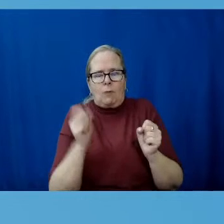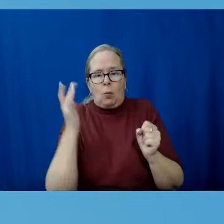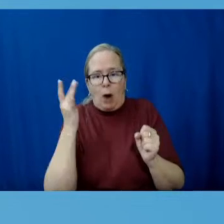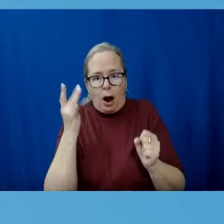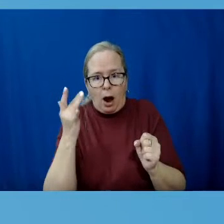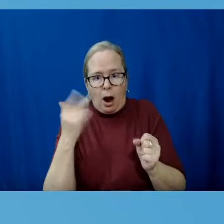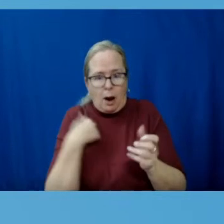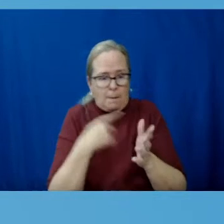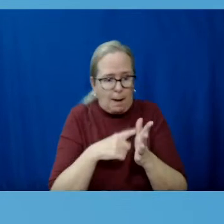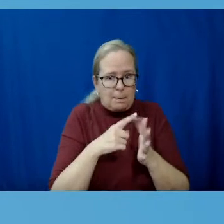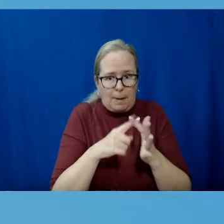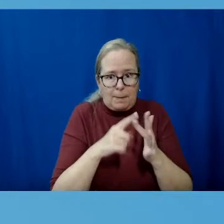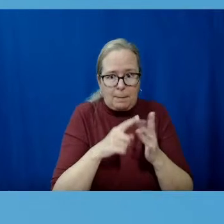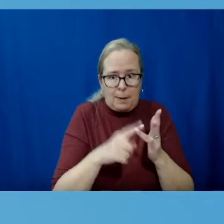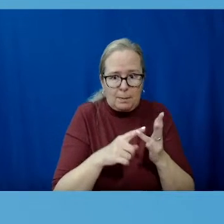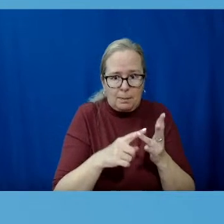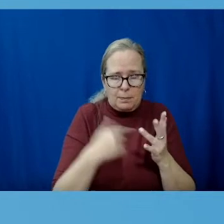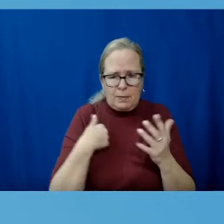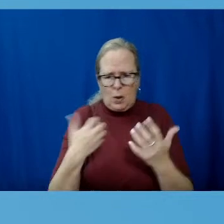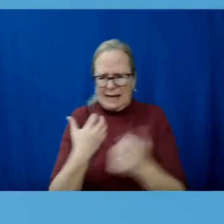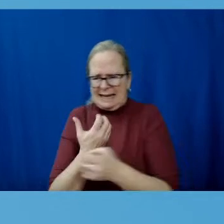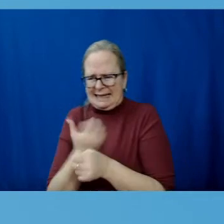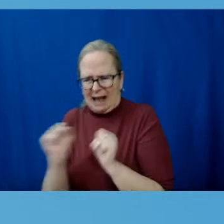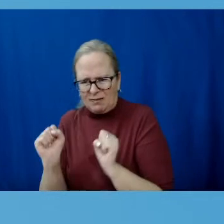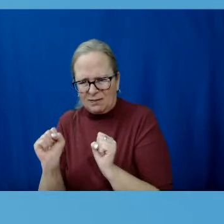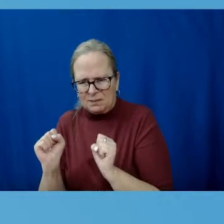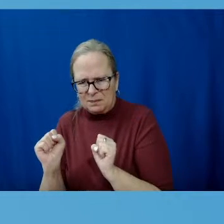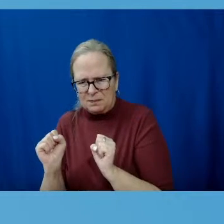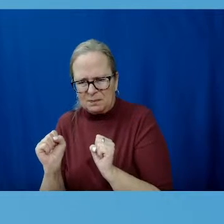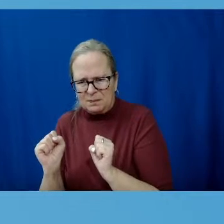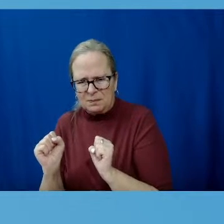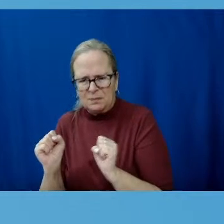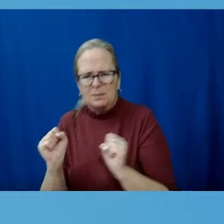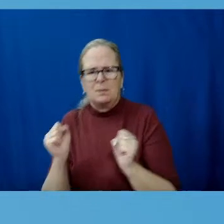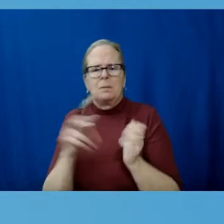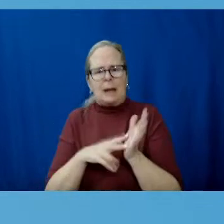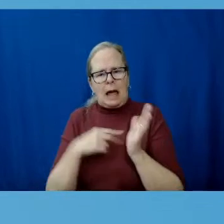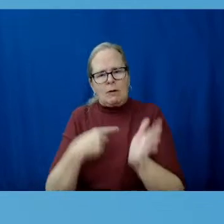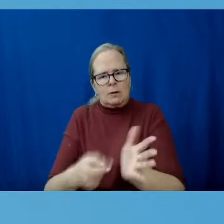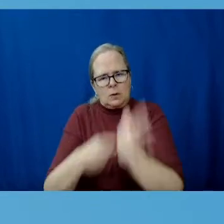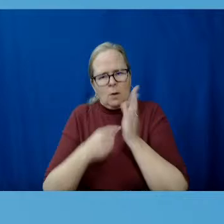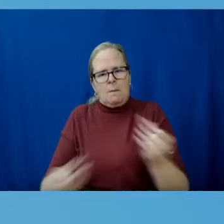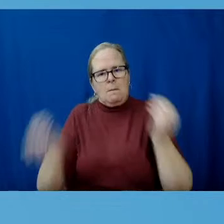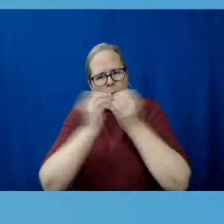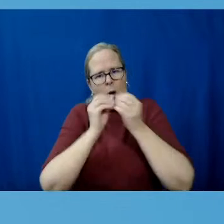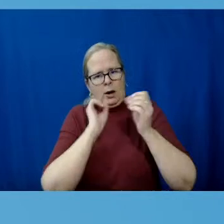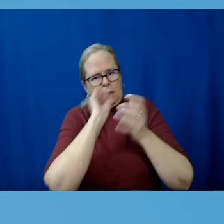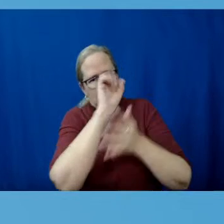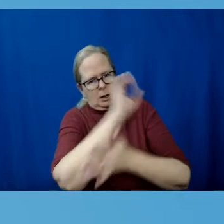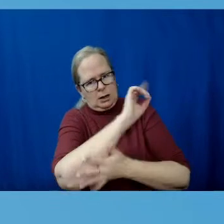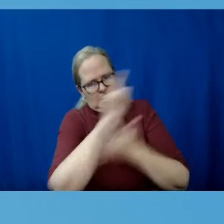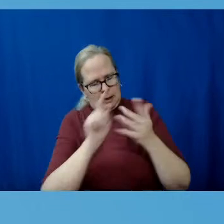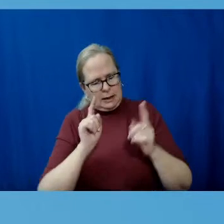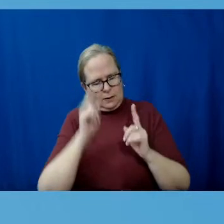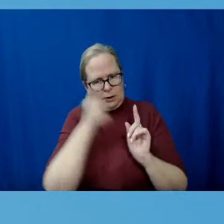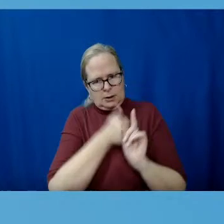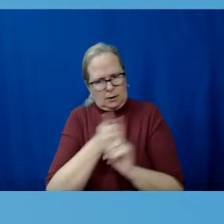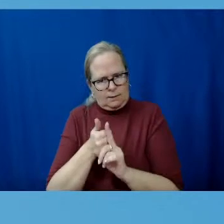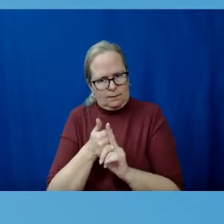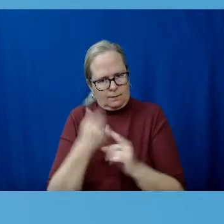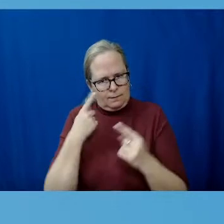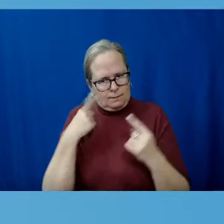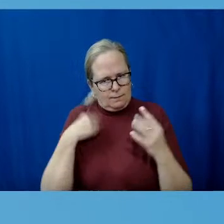hands. And I will say, when you look at, my closing line would be, when you look at 2 years worth